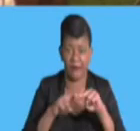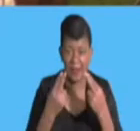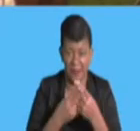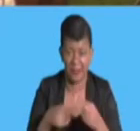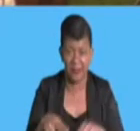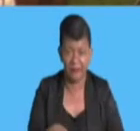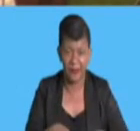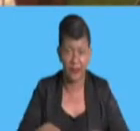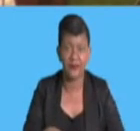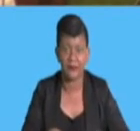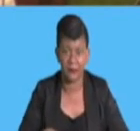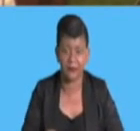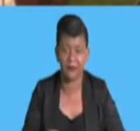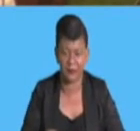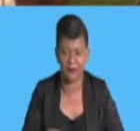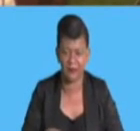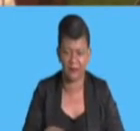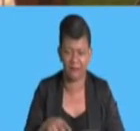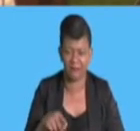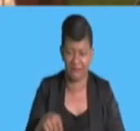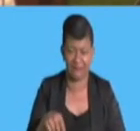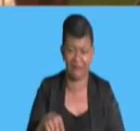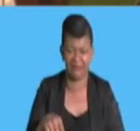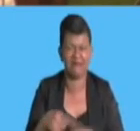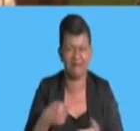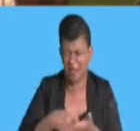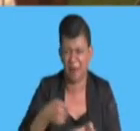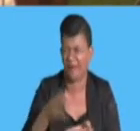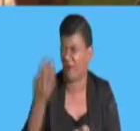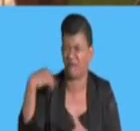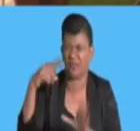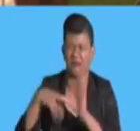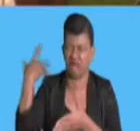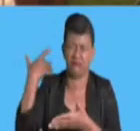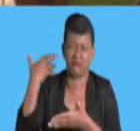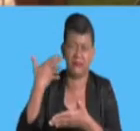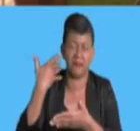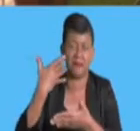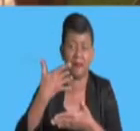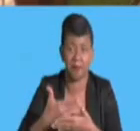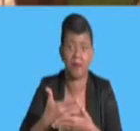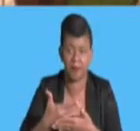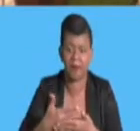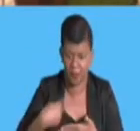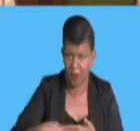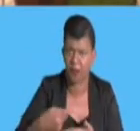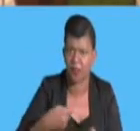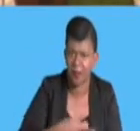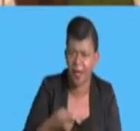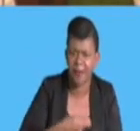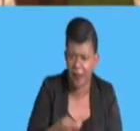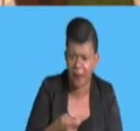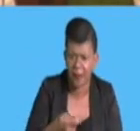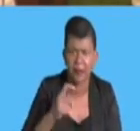to pay for years to come. And that is why, Mr. Speaker, I say an emphatic no to the 2019-2020 appropriation